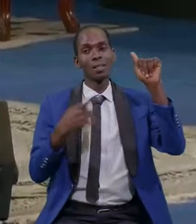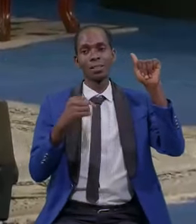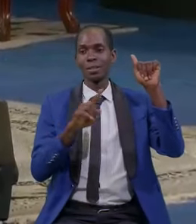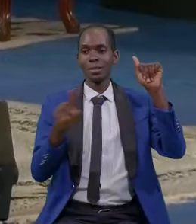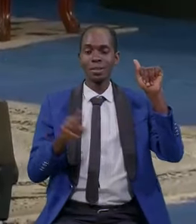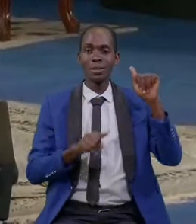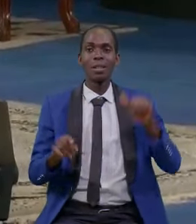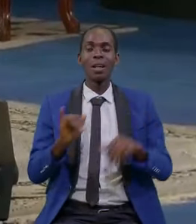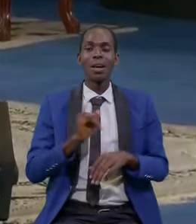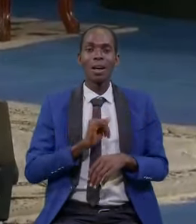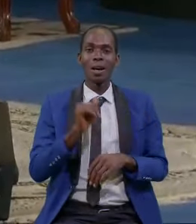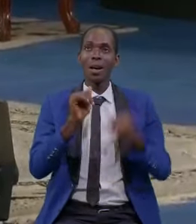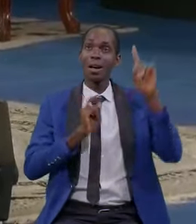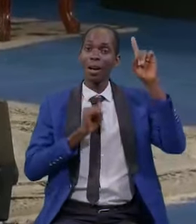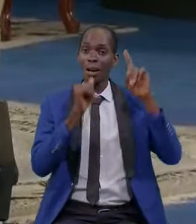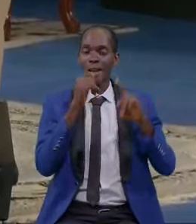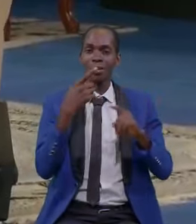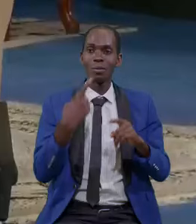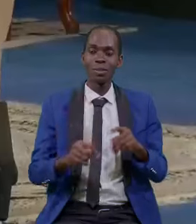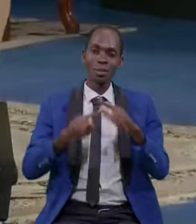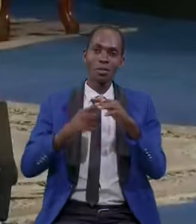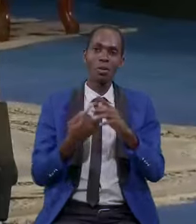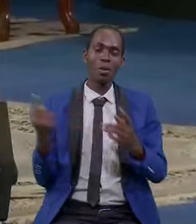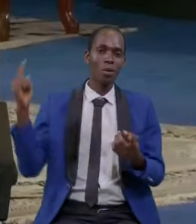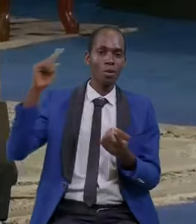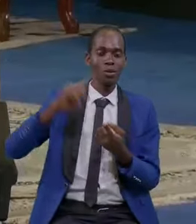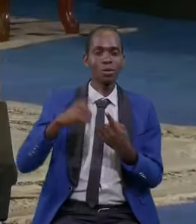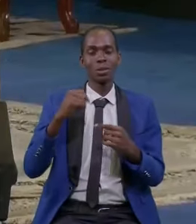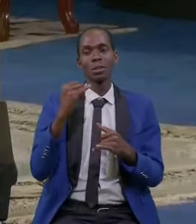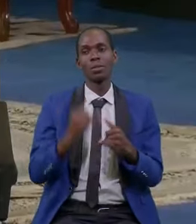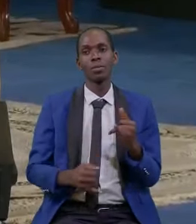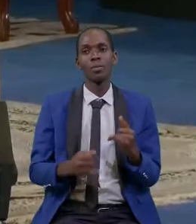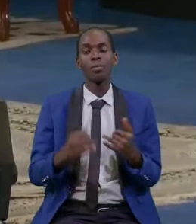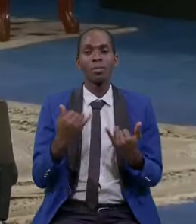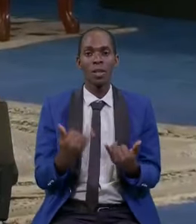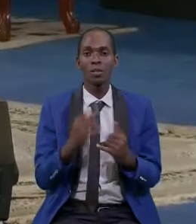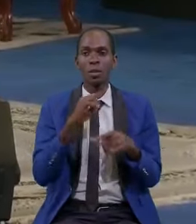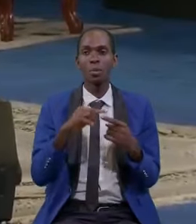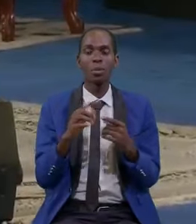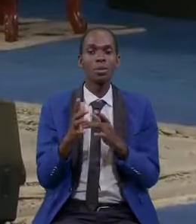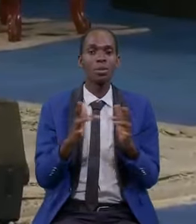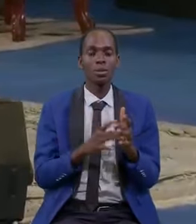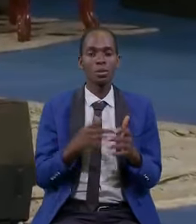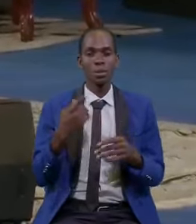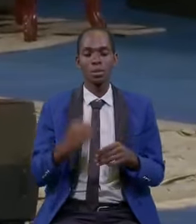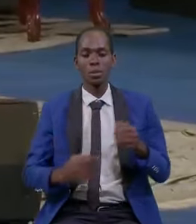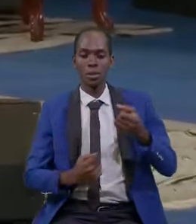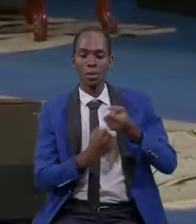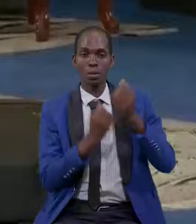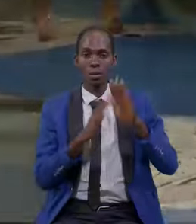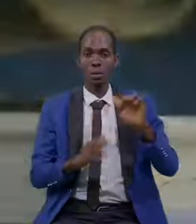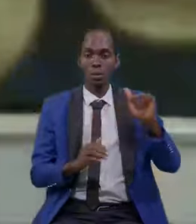the Omega. That's why we're looking at Jesus, the A, the advocate, the B is the bridegroom, the